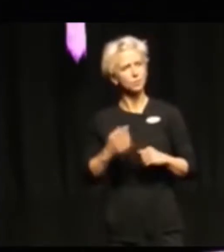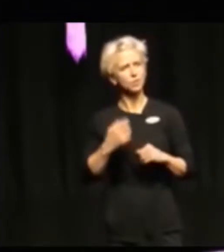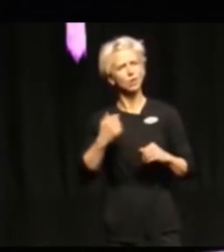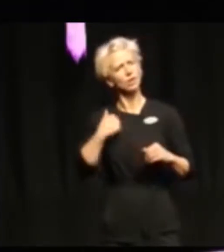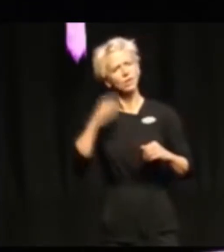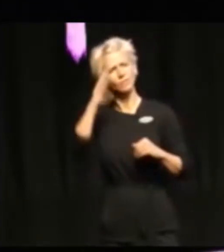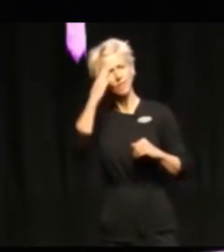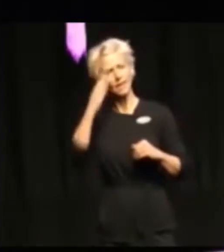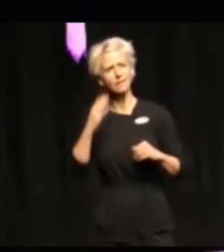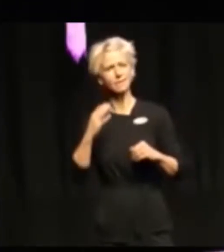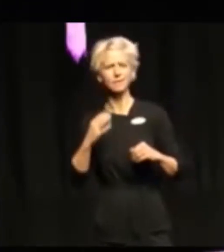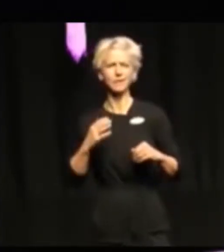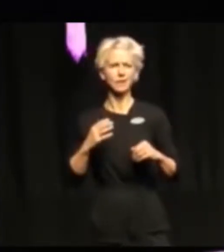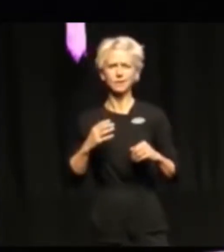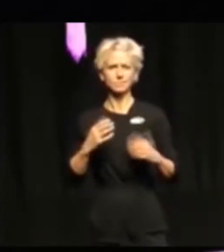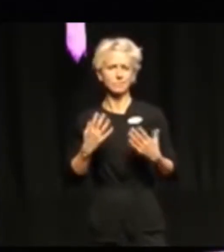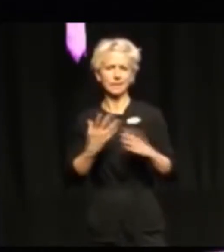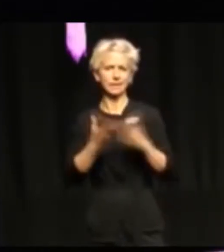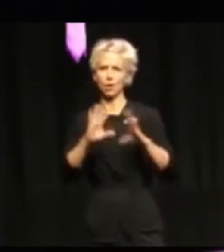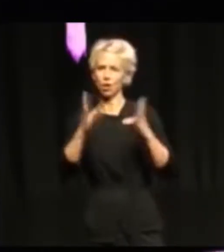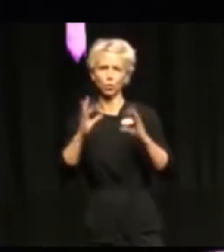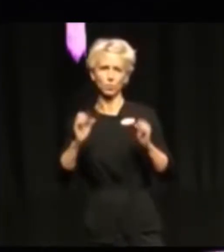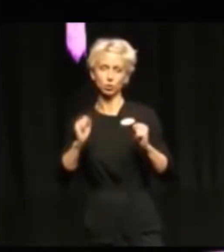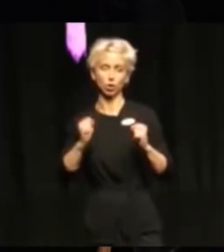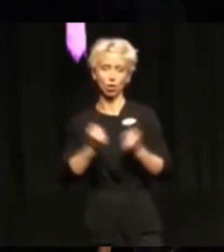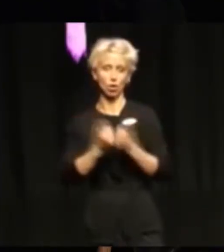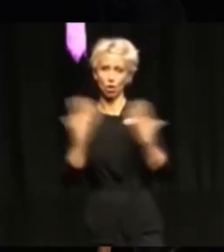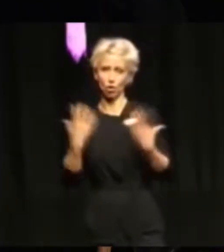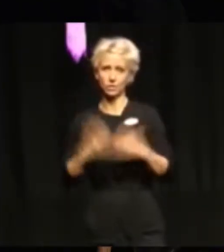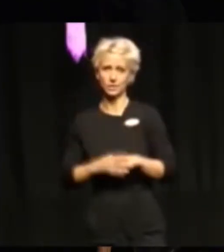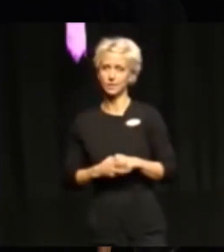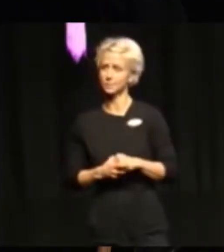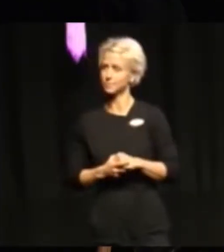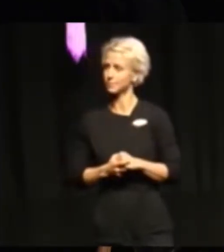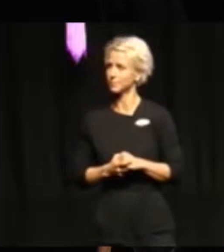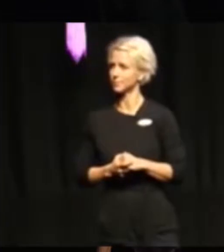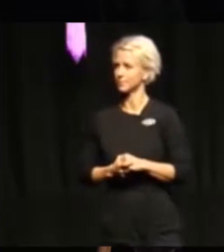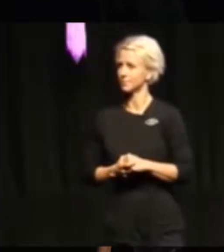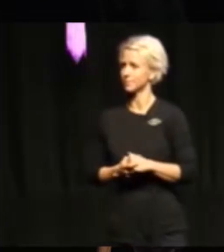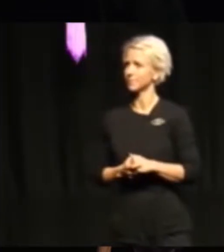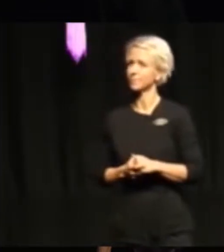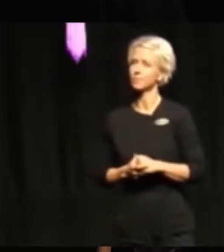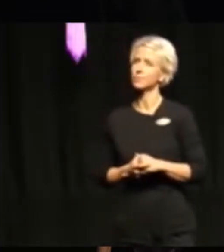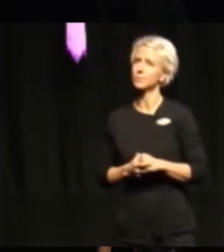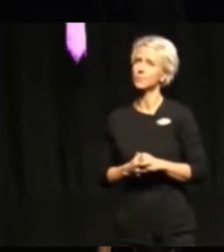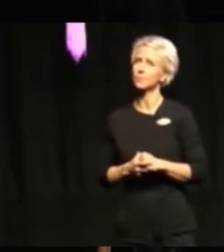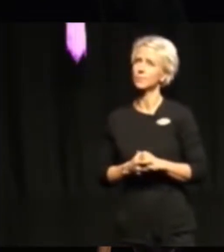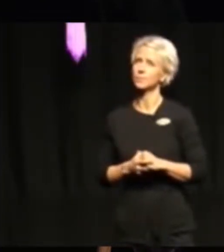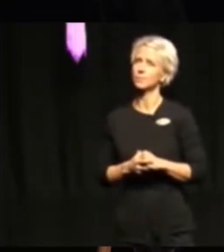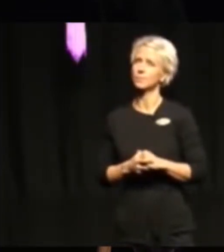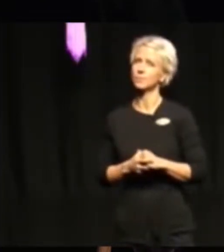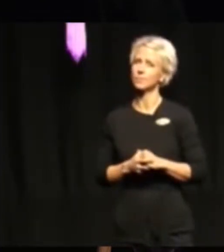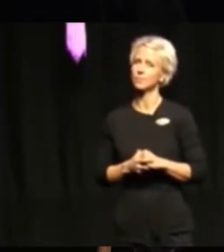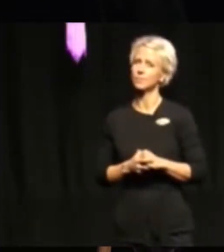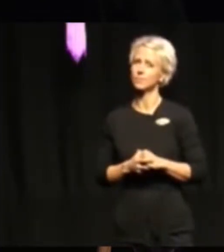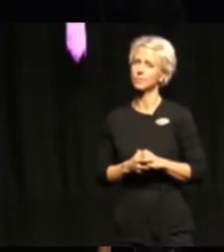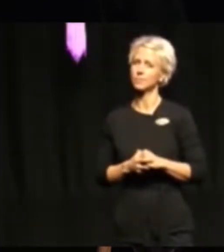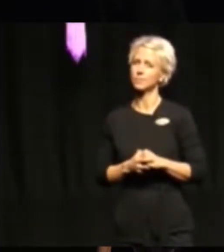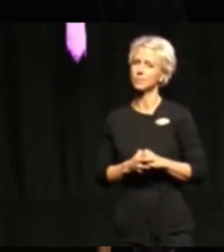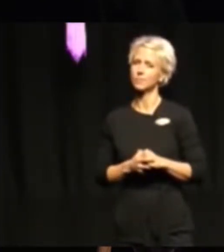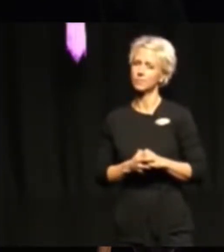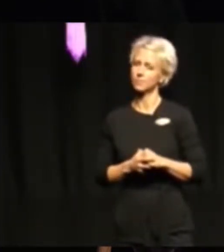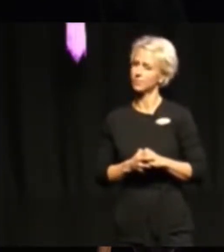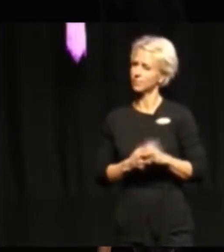the nuances of this. But it's important to mention that the Convention on the Rights of the Child has